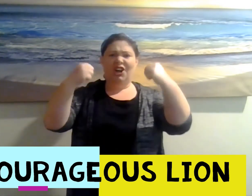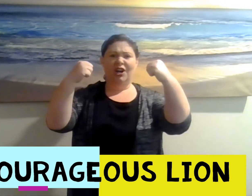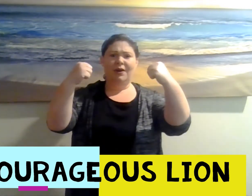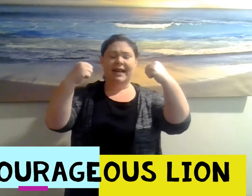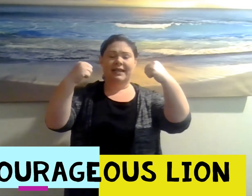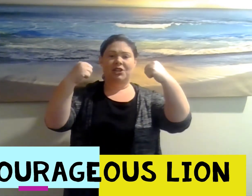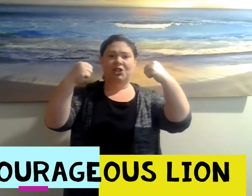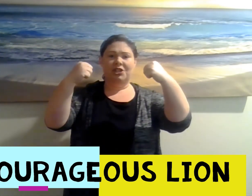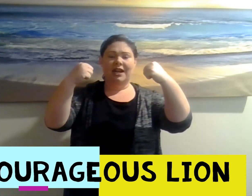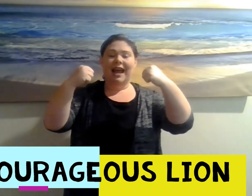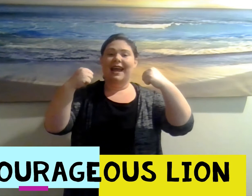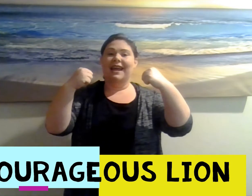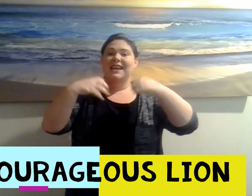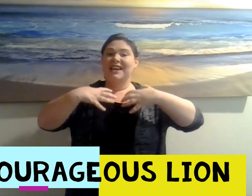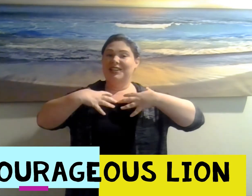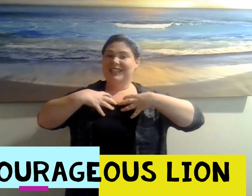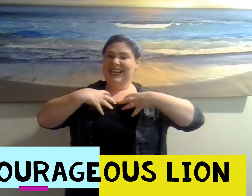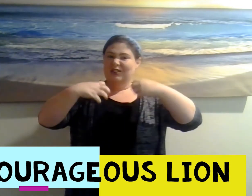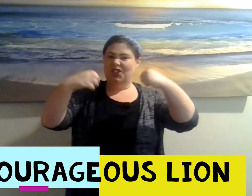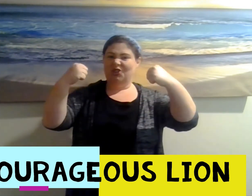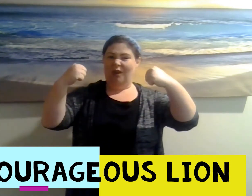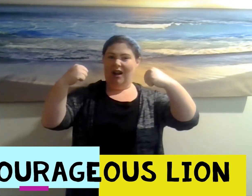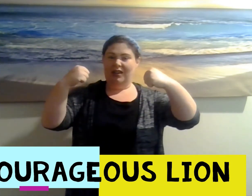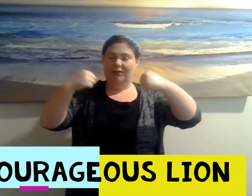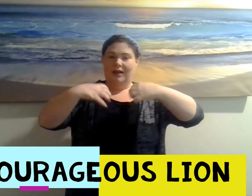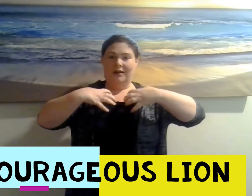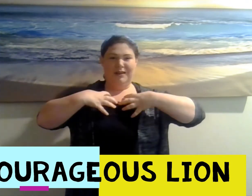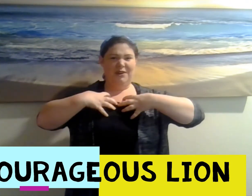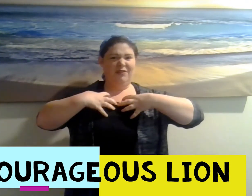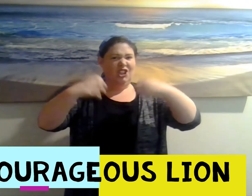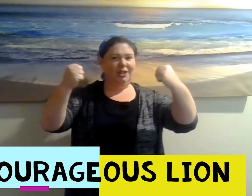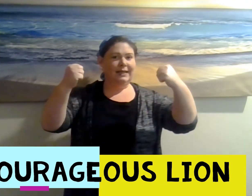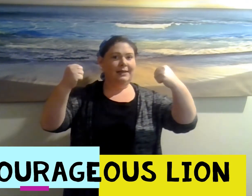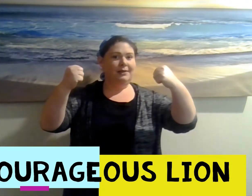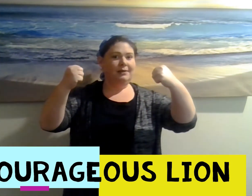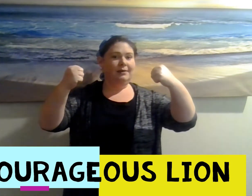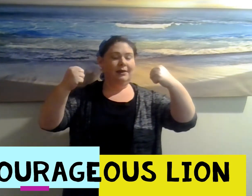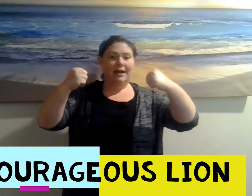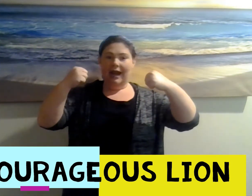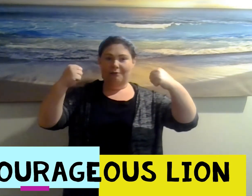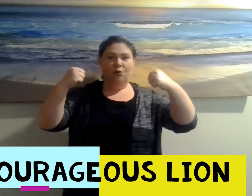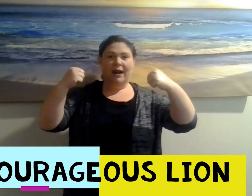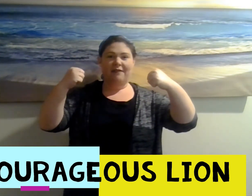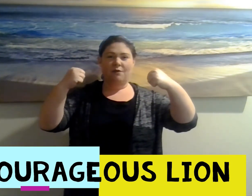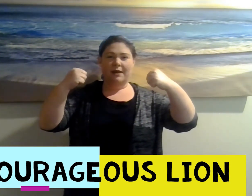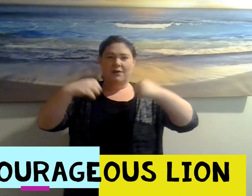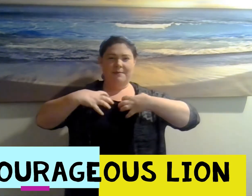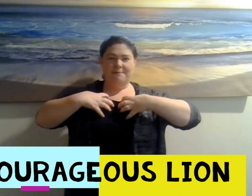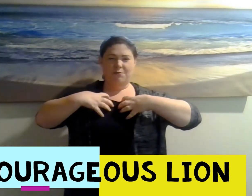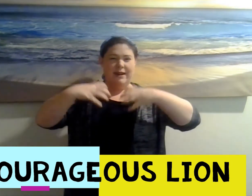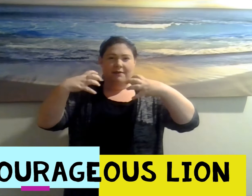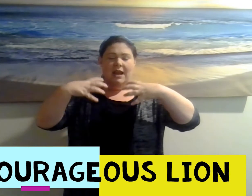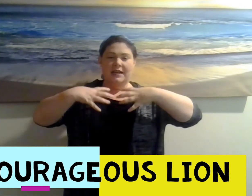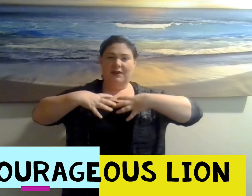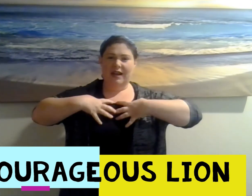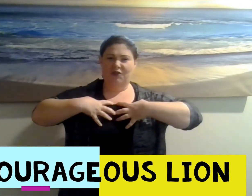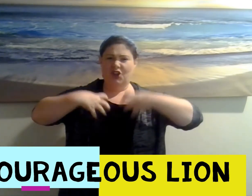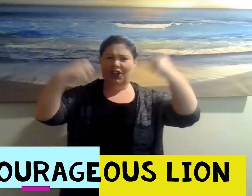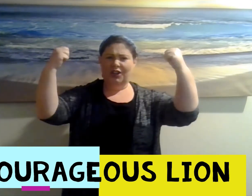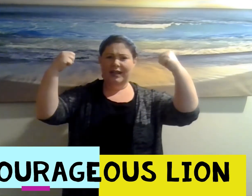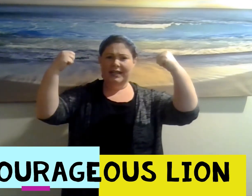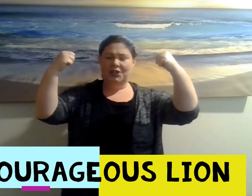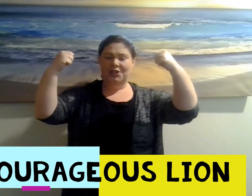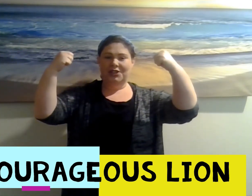have courage, and see how strong you look when you have courage. And bravery, you're going to be brave. So you're